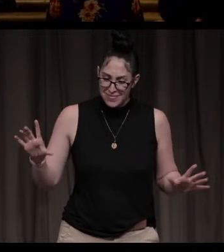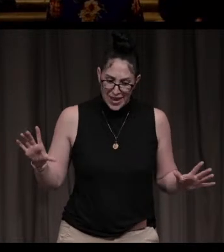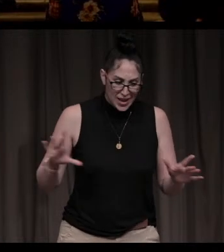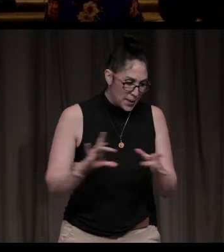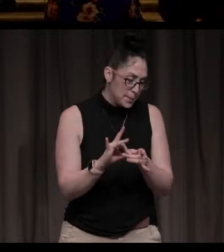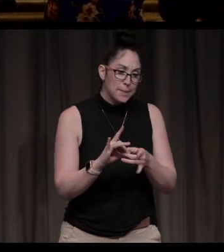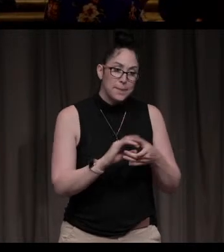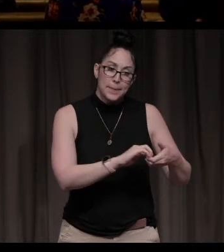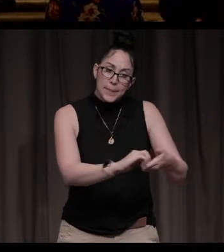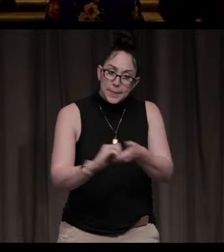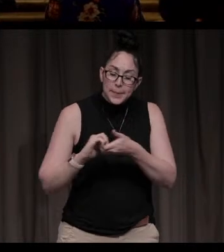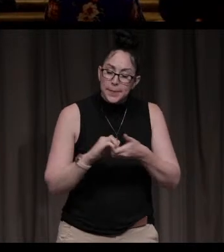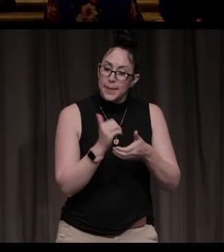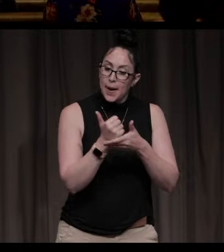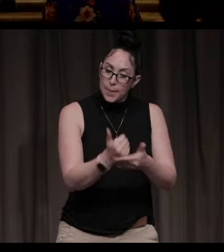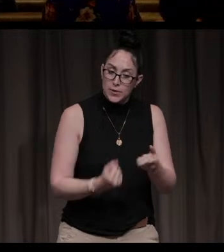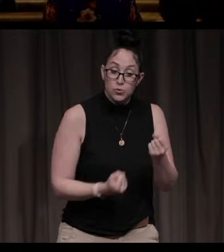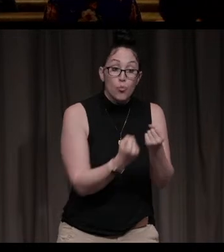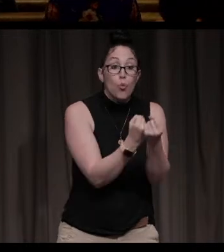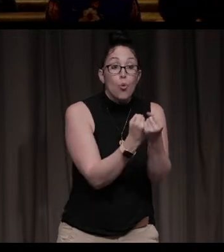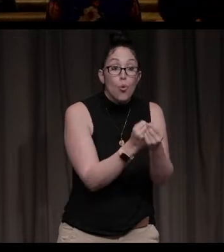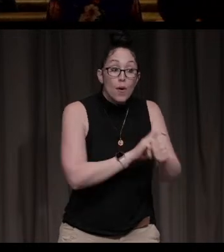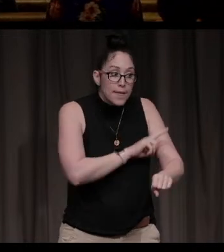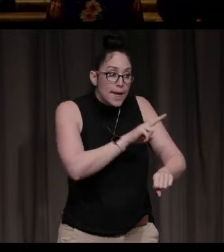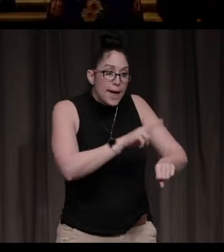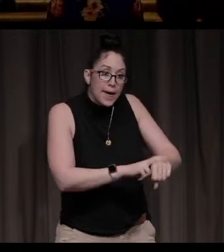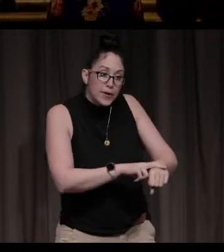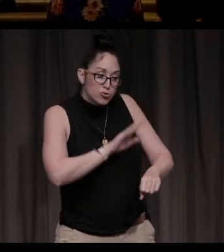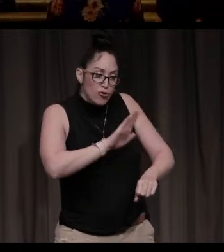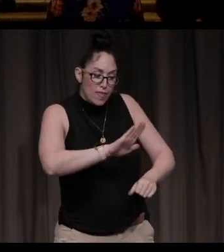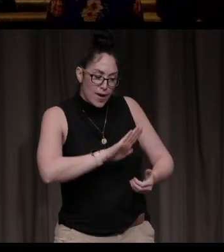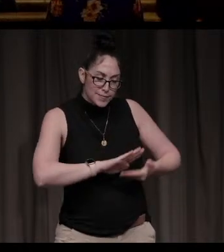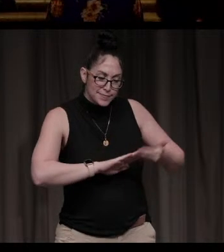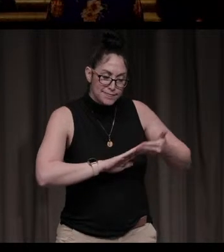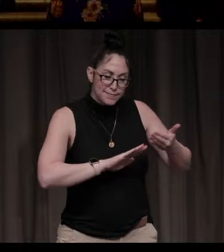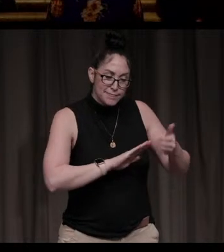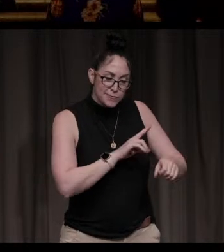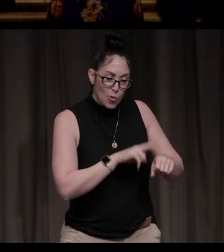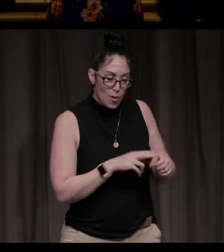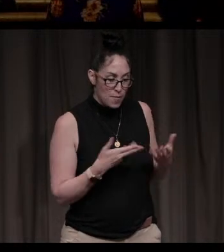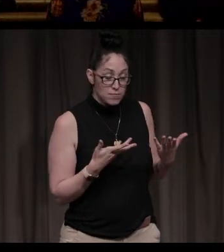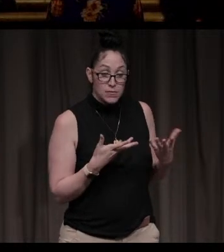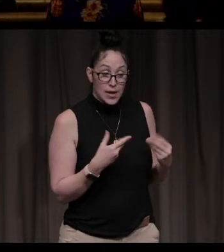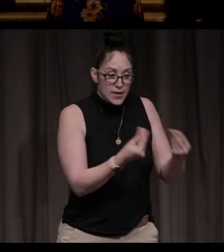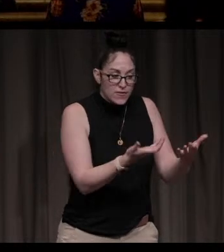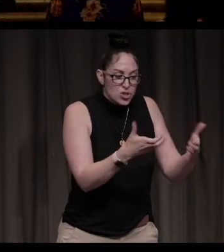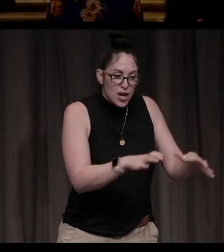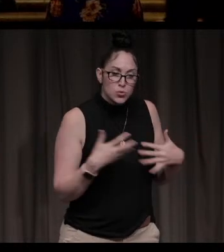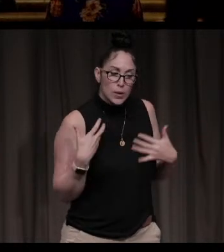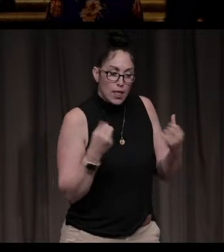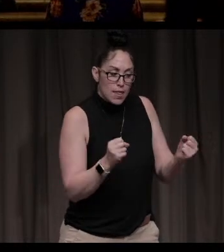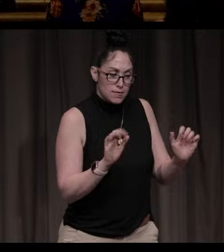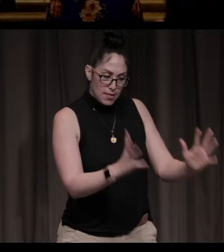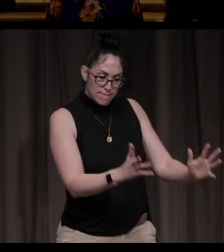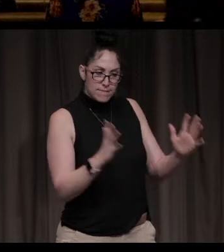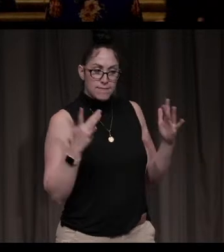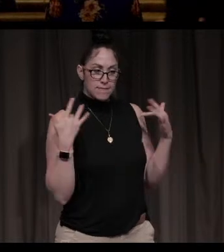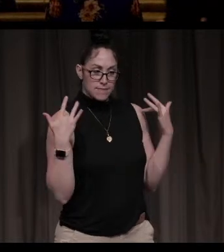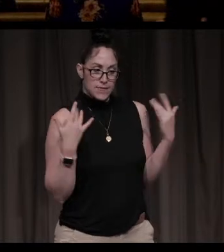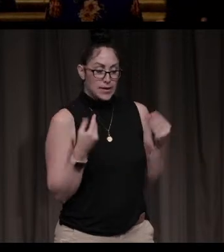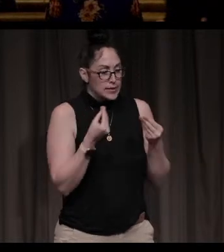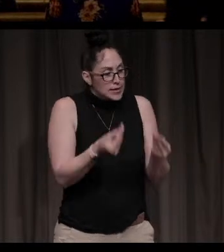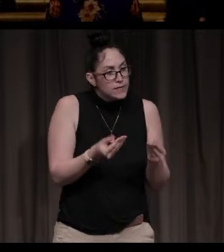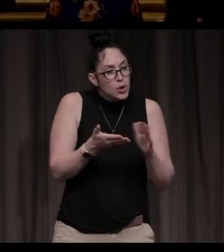in helping to support the rhythms of nature, giving nature a chance to heal, and giving communities a chance